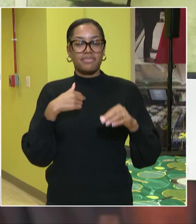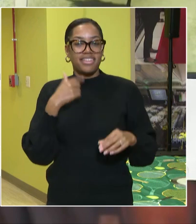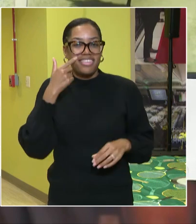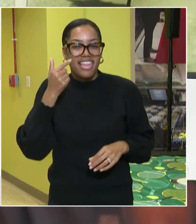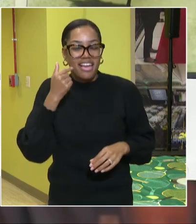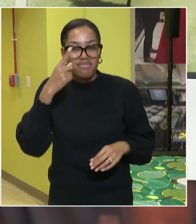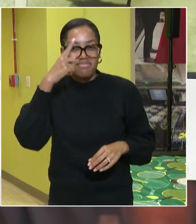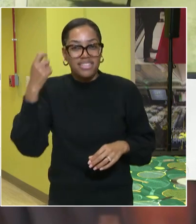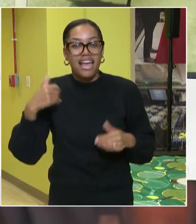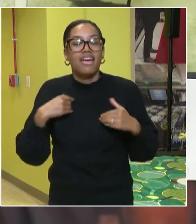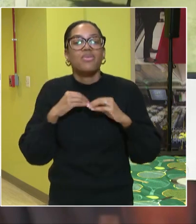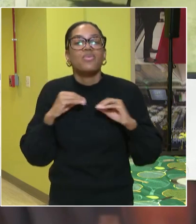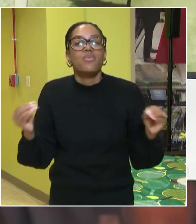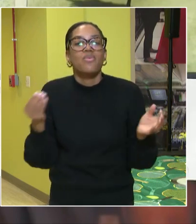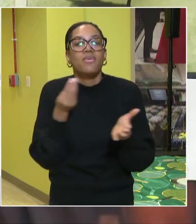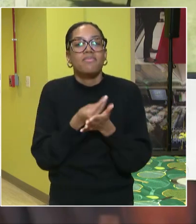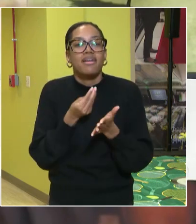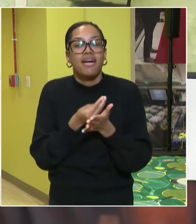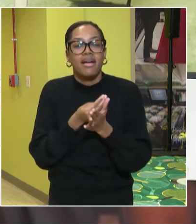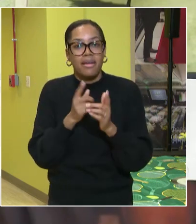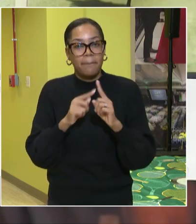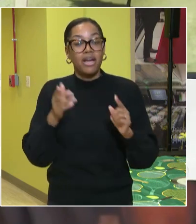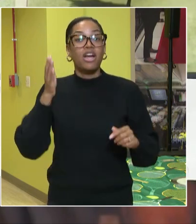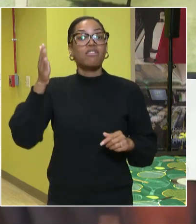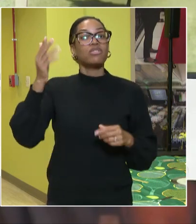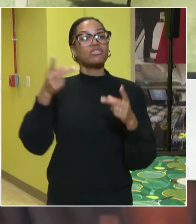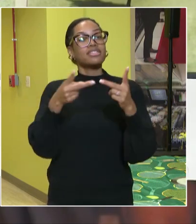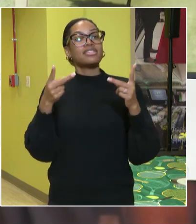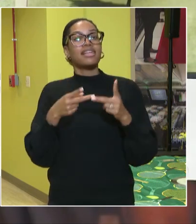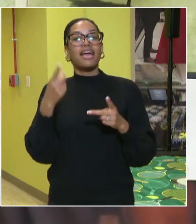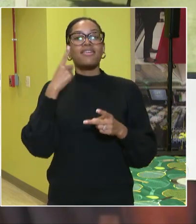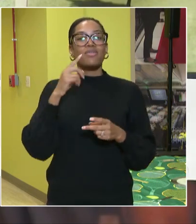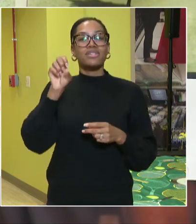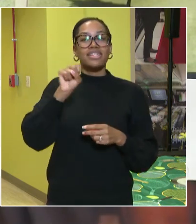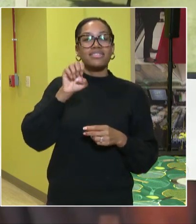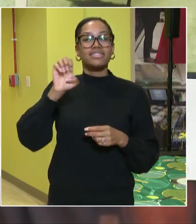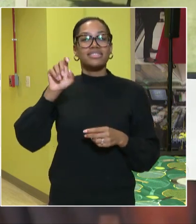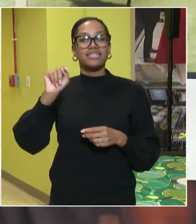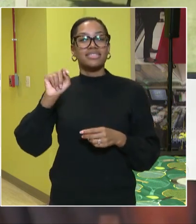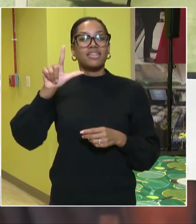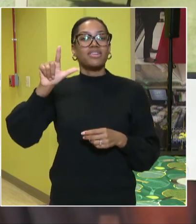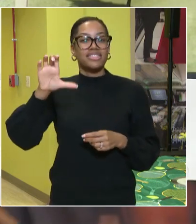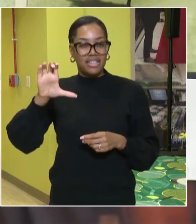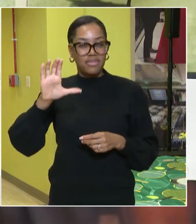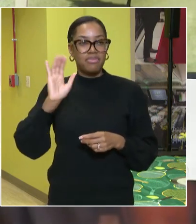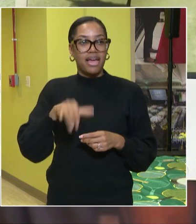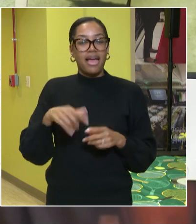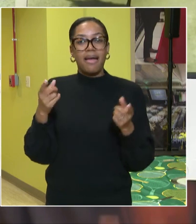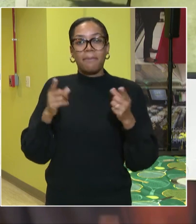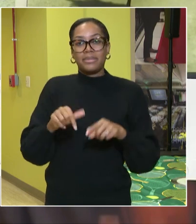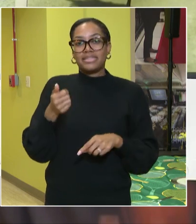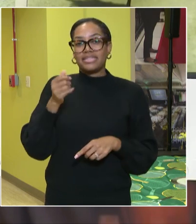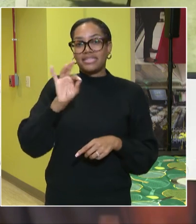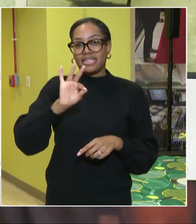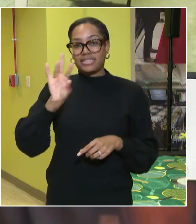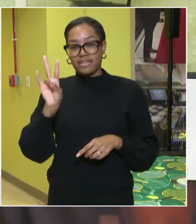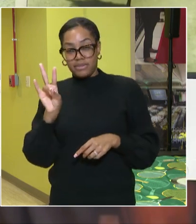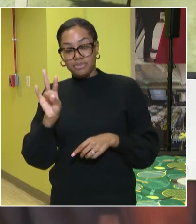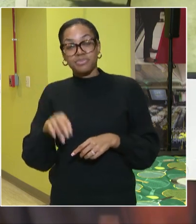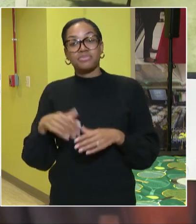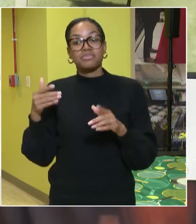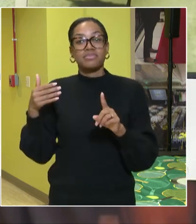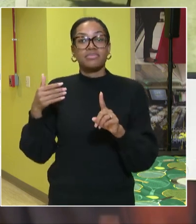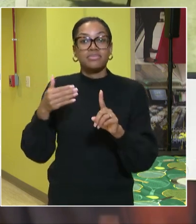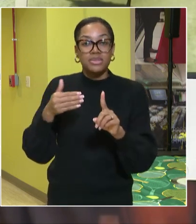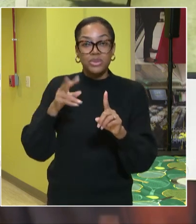because I didn't have a dime, future site of the Southeast Tennessee Learning Center. That was in 1997. In